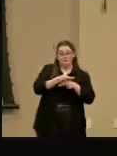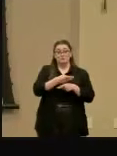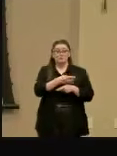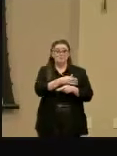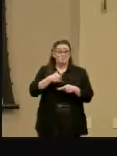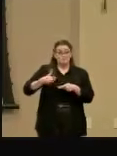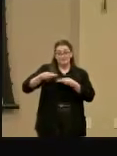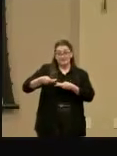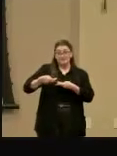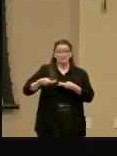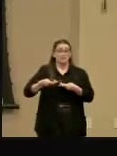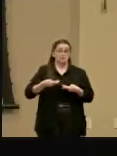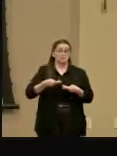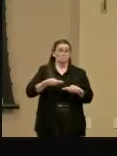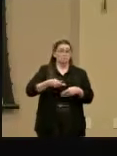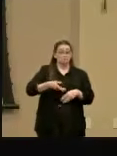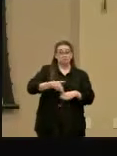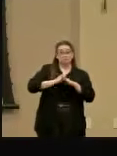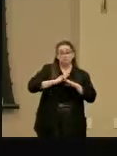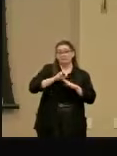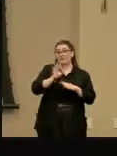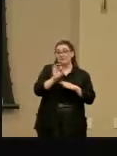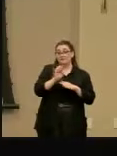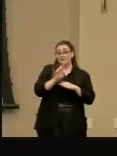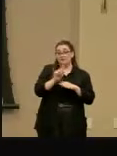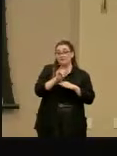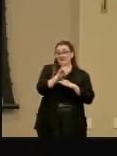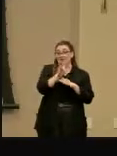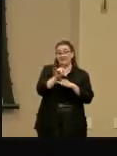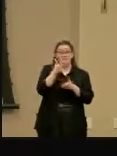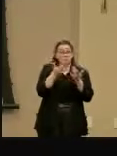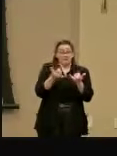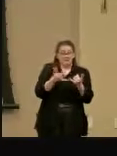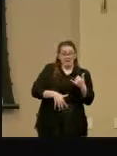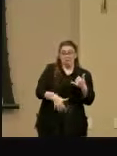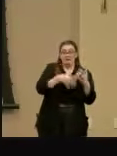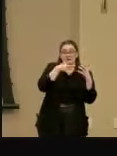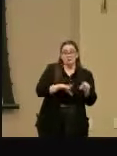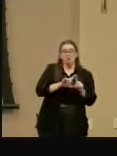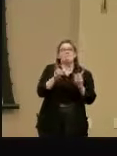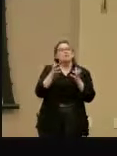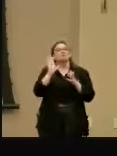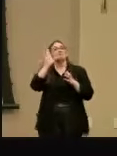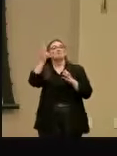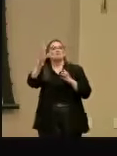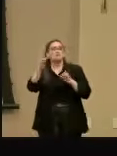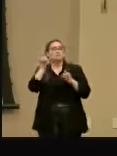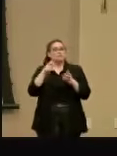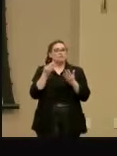preserving fertility. Maybe somebody doesn't want to get pregnant right now, but they do in the future, and they want to know how to make sure that is optimized when it's